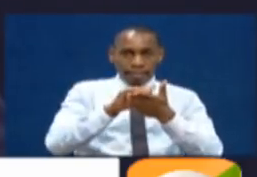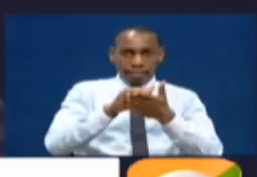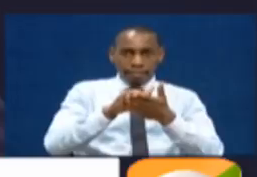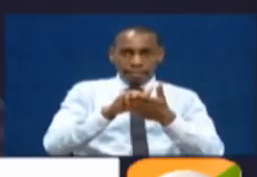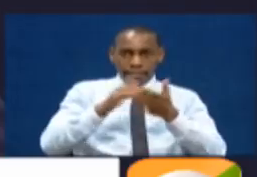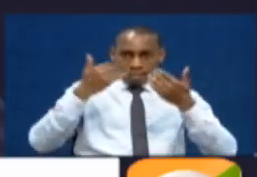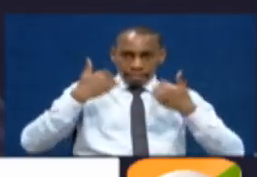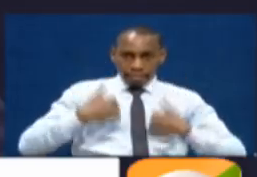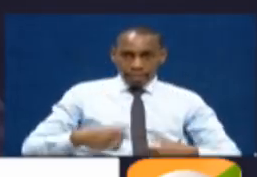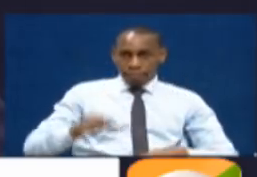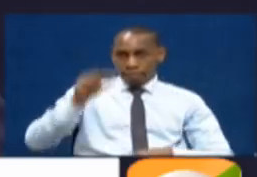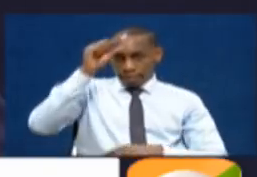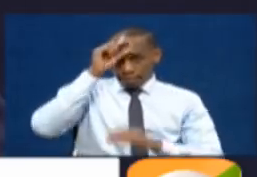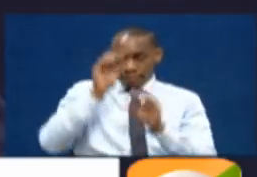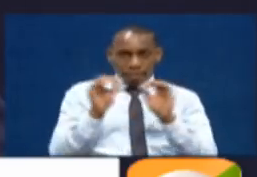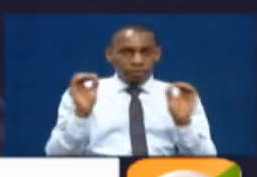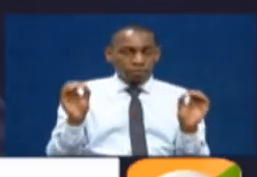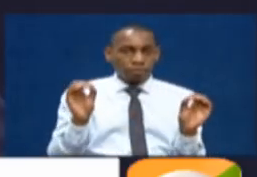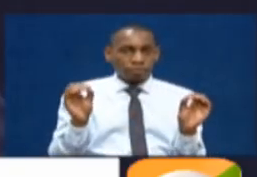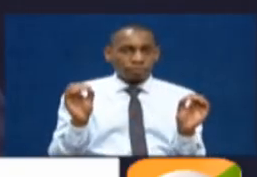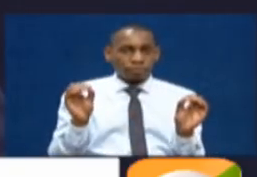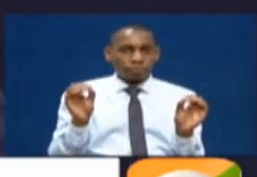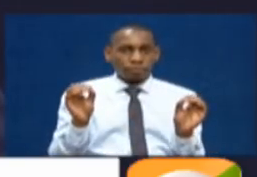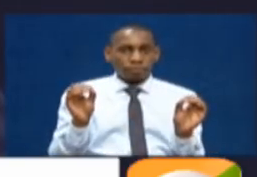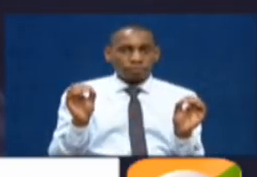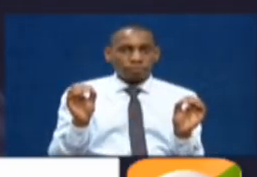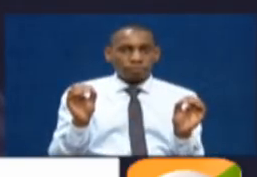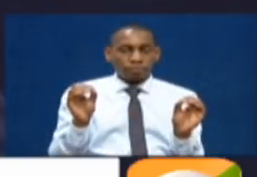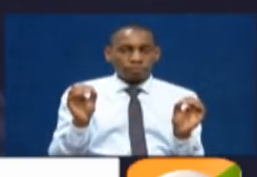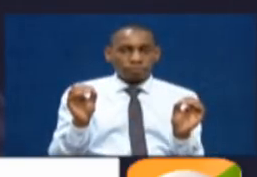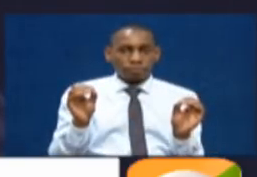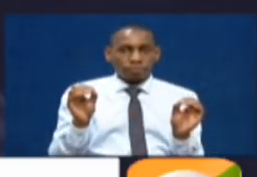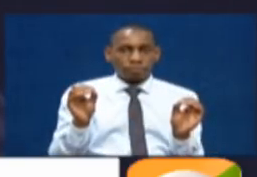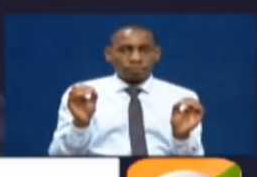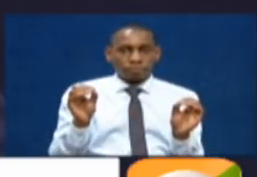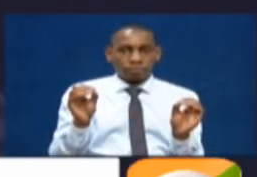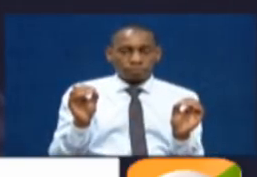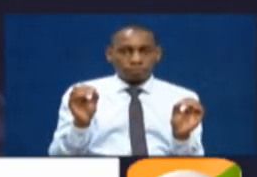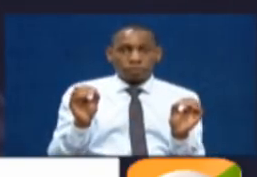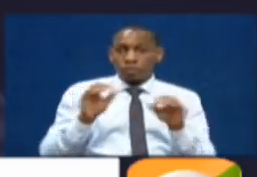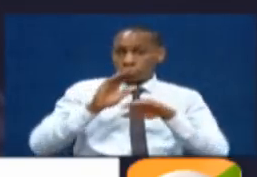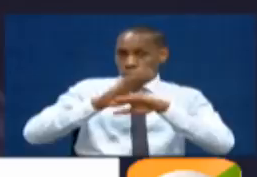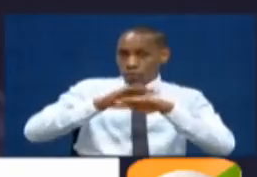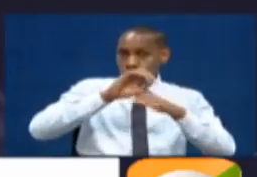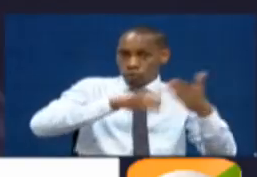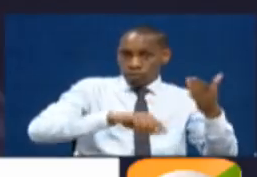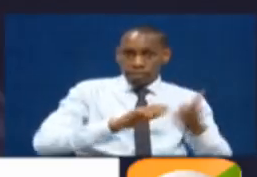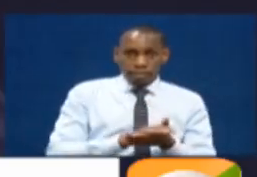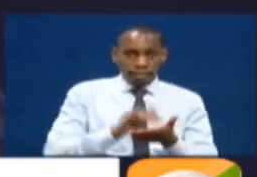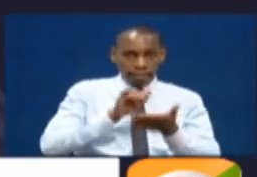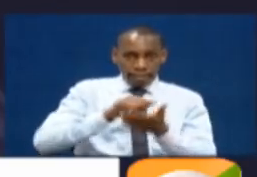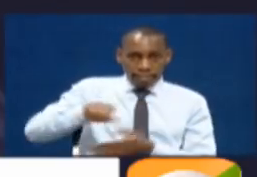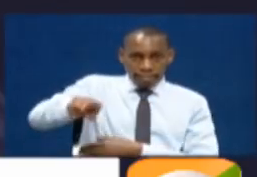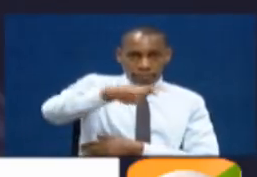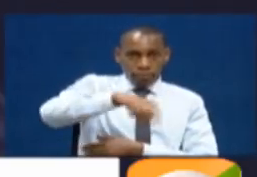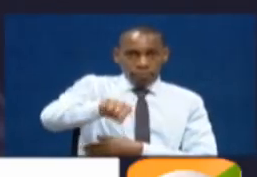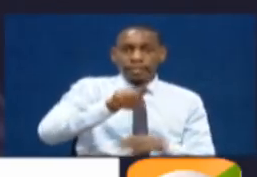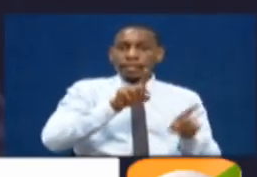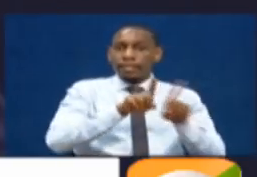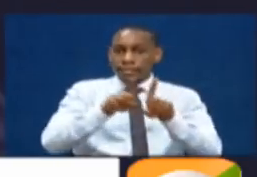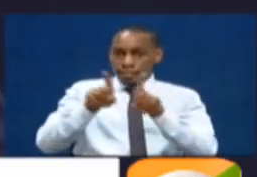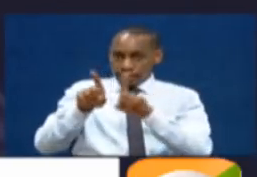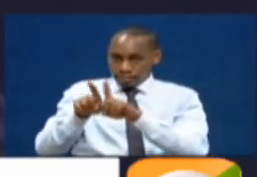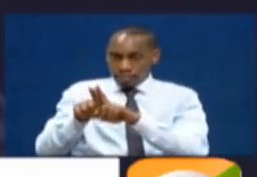in government now, or you're not in government now, there is need for us to also learn from